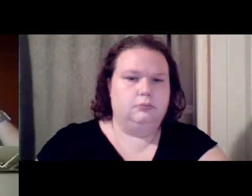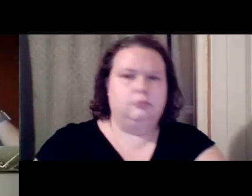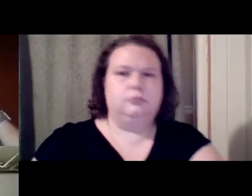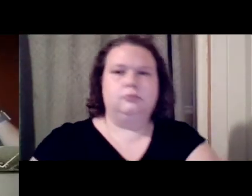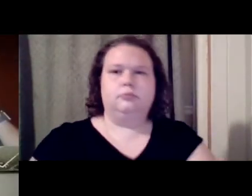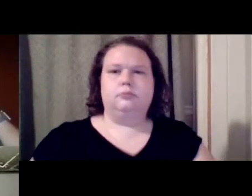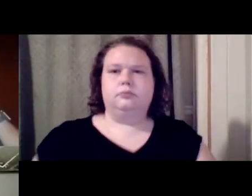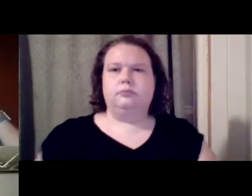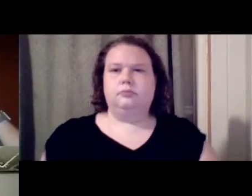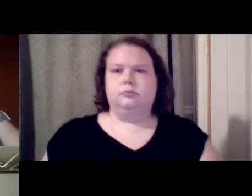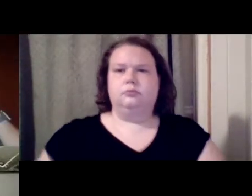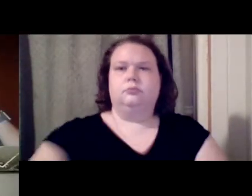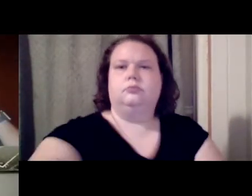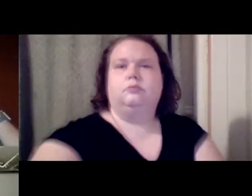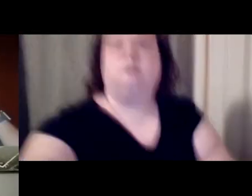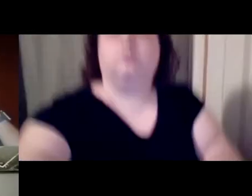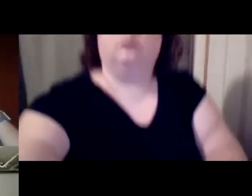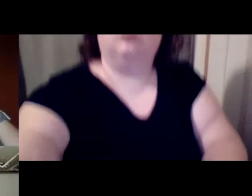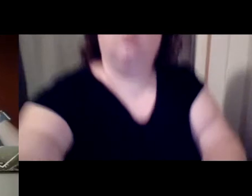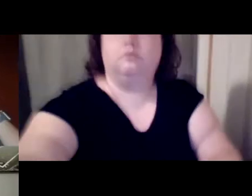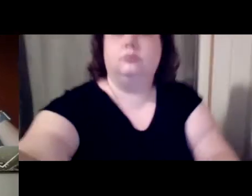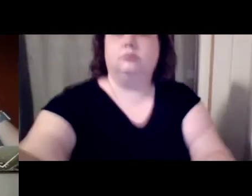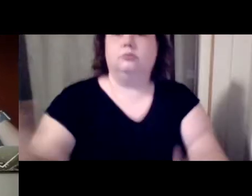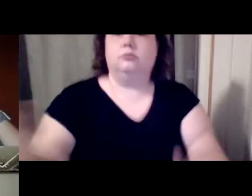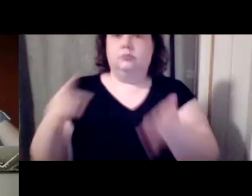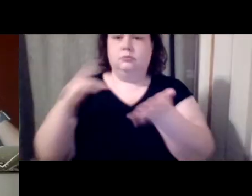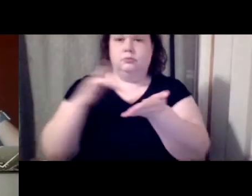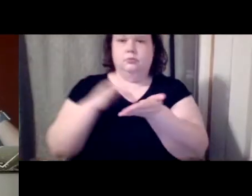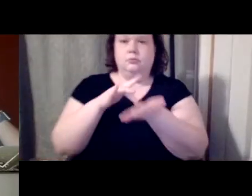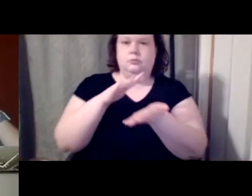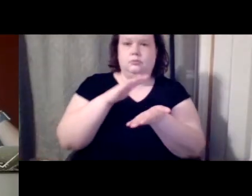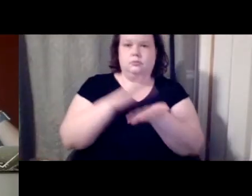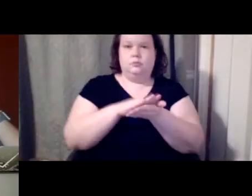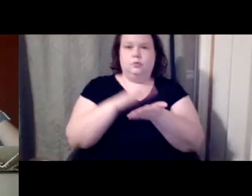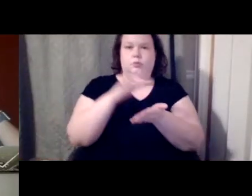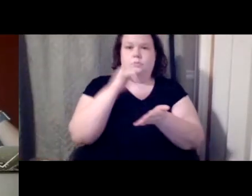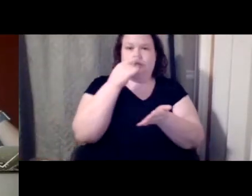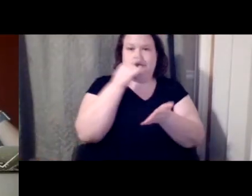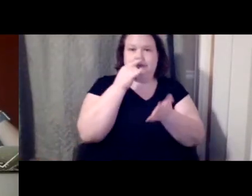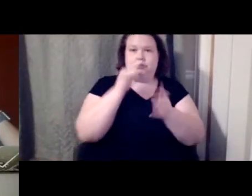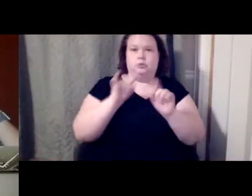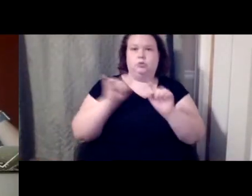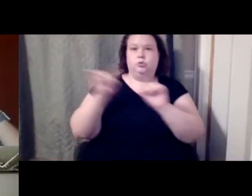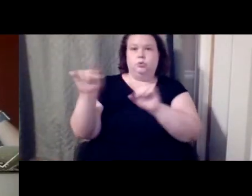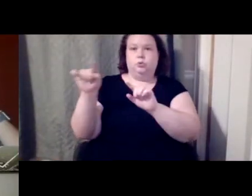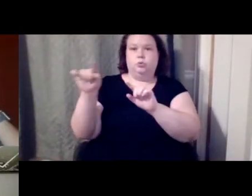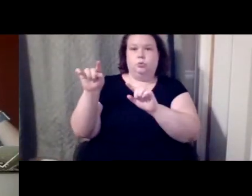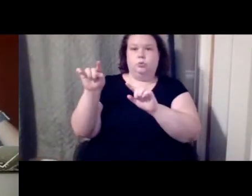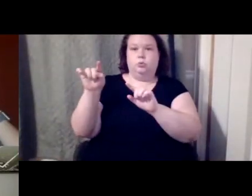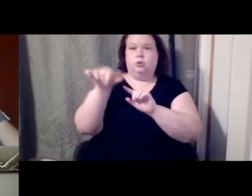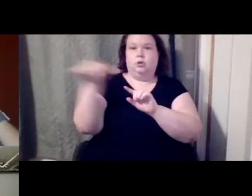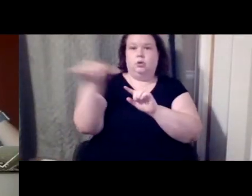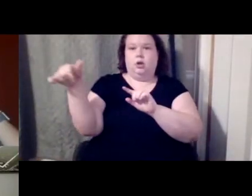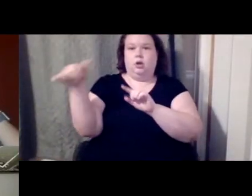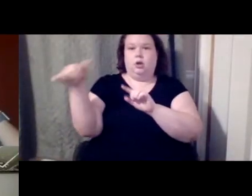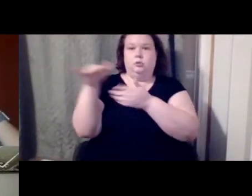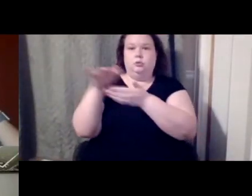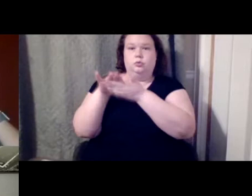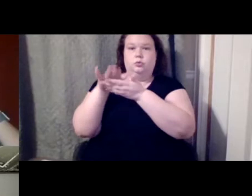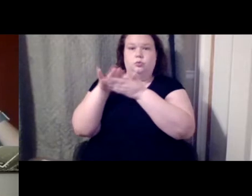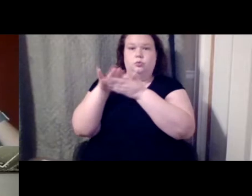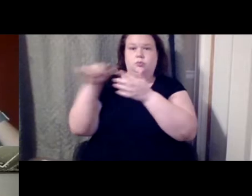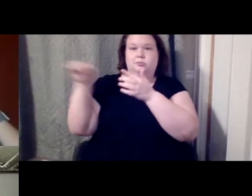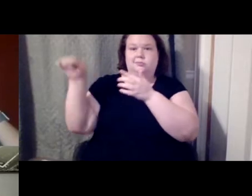Be losing middle school kids to surrounding districts. And a lot has to do with